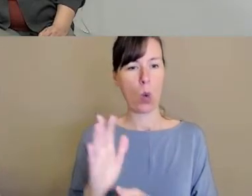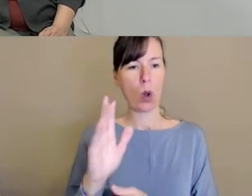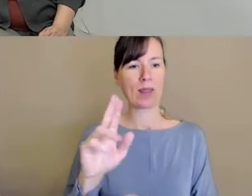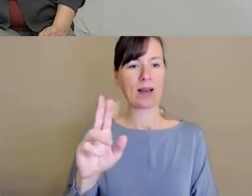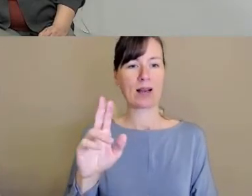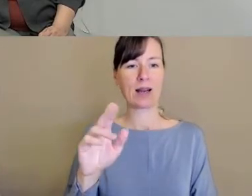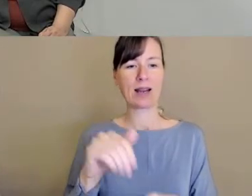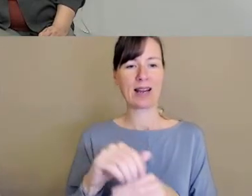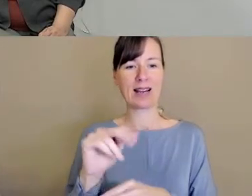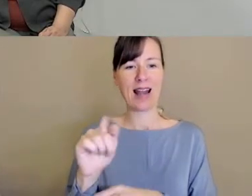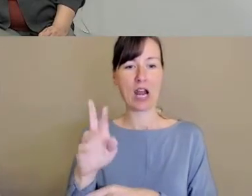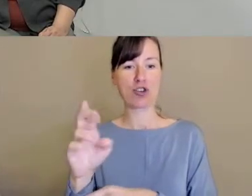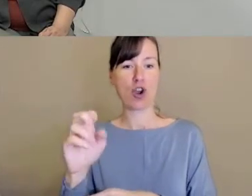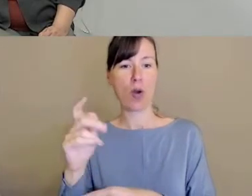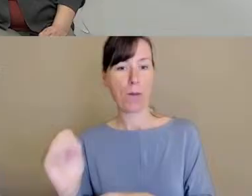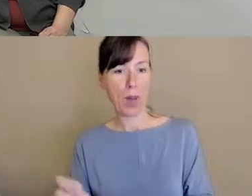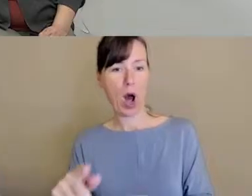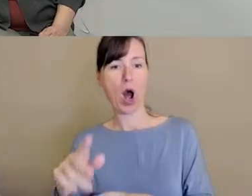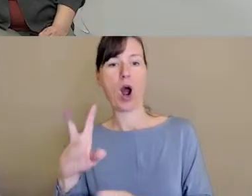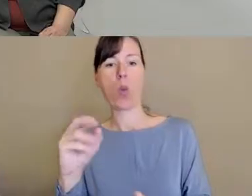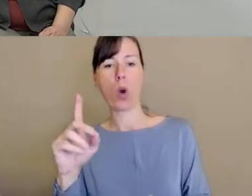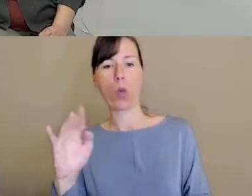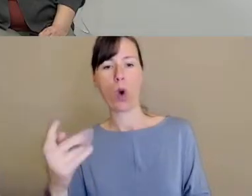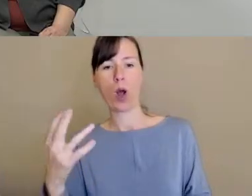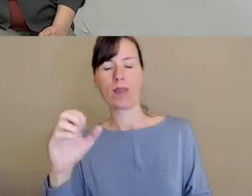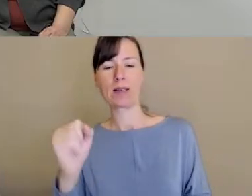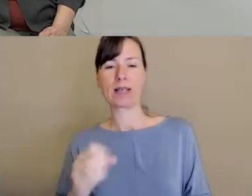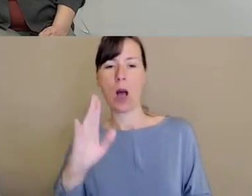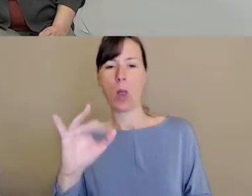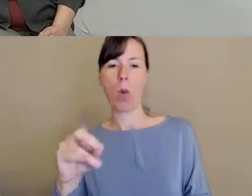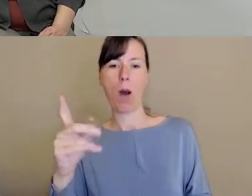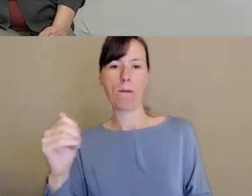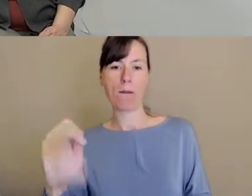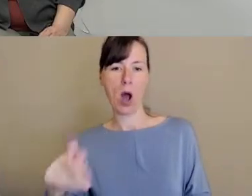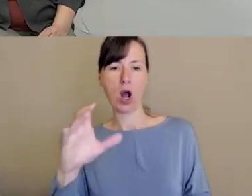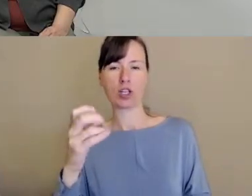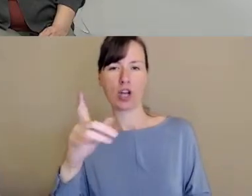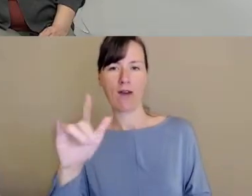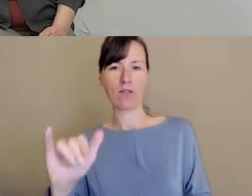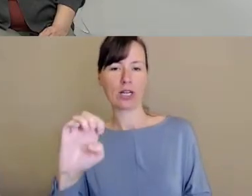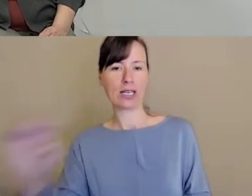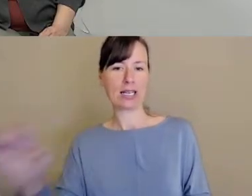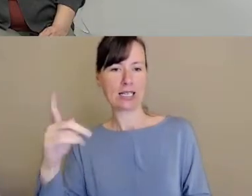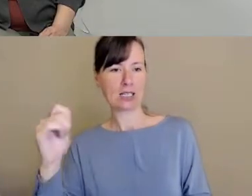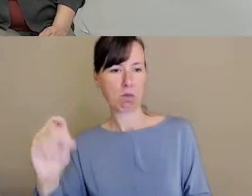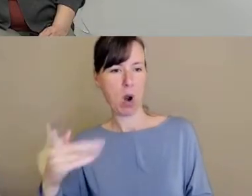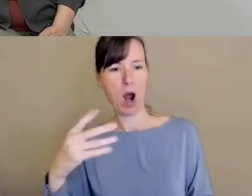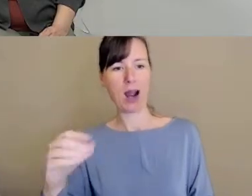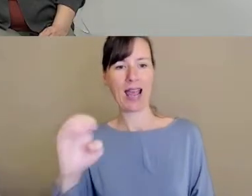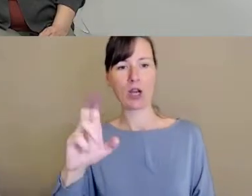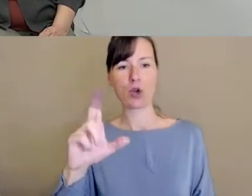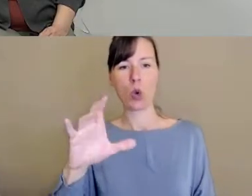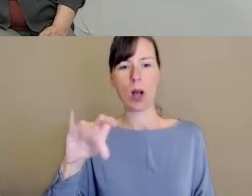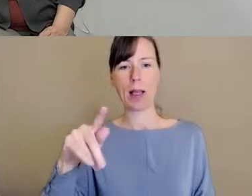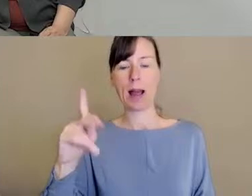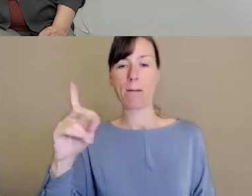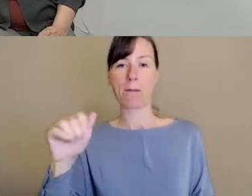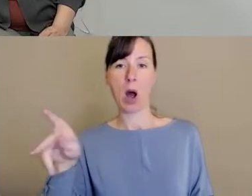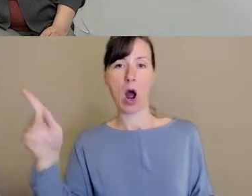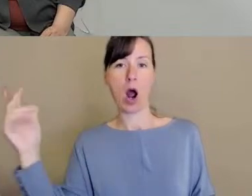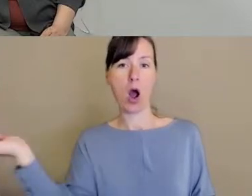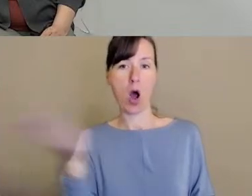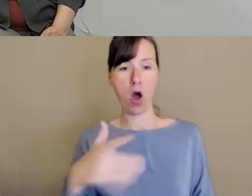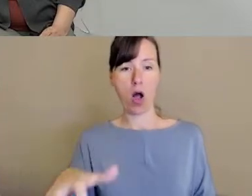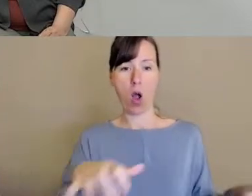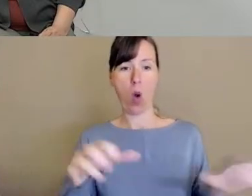1990s. Nature, Woodworth, and Boyd Parks by the town, and the others by MNC PPC. Along